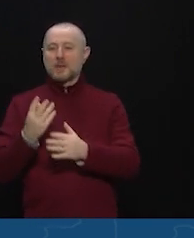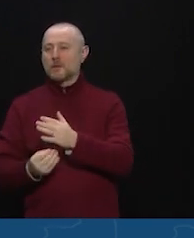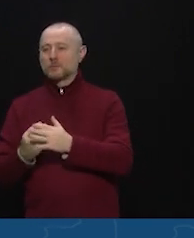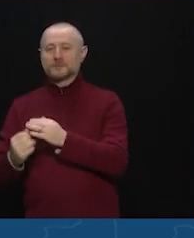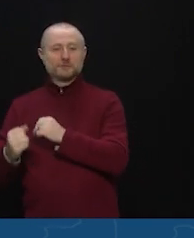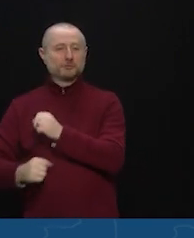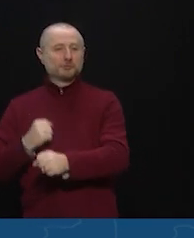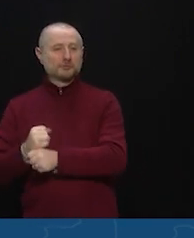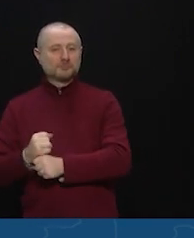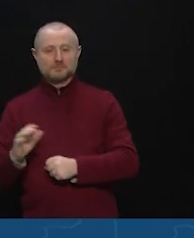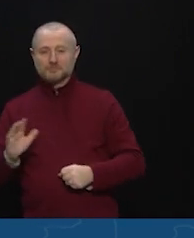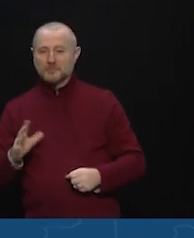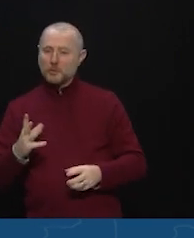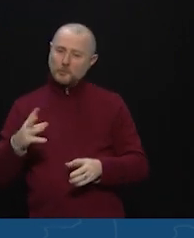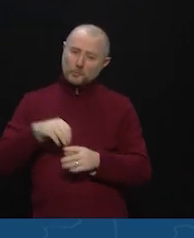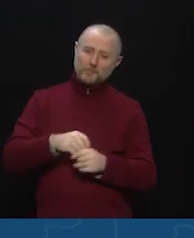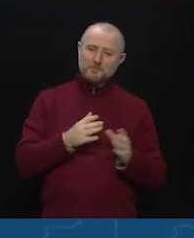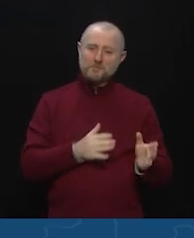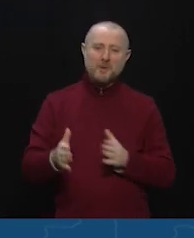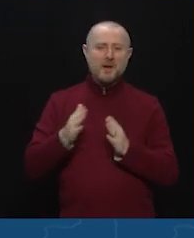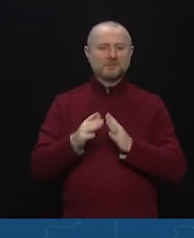period. We are also adding